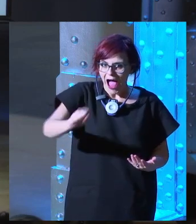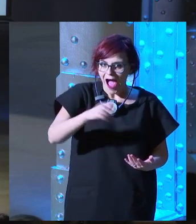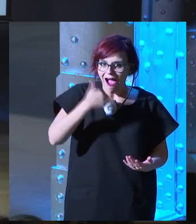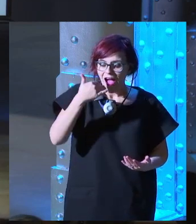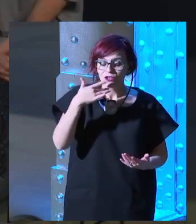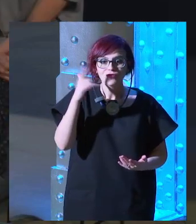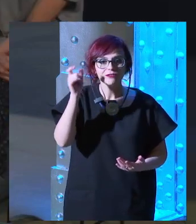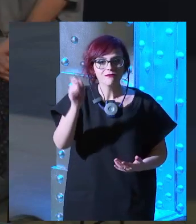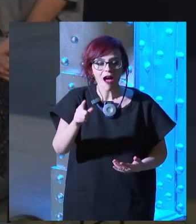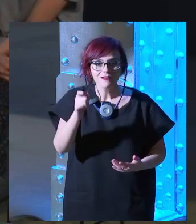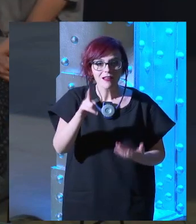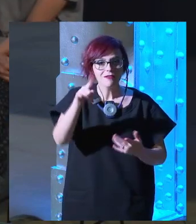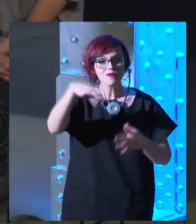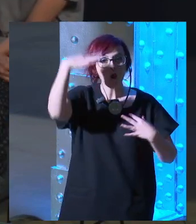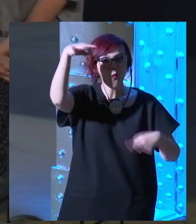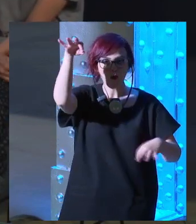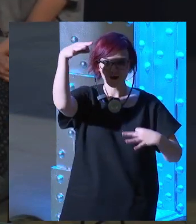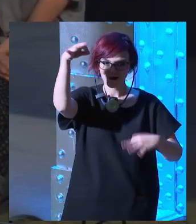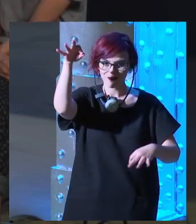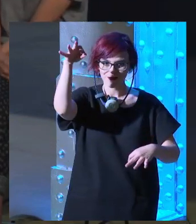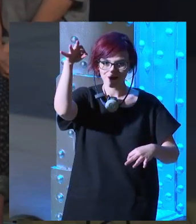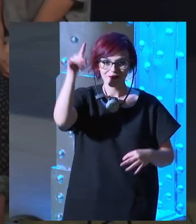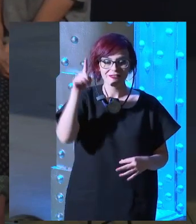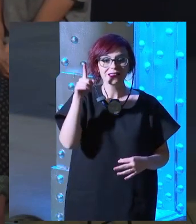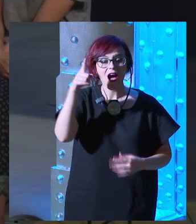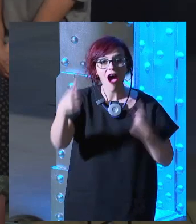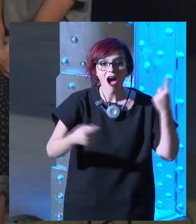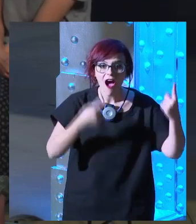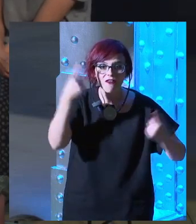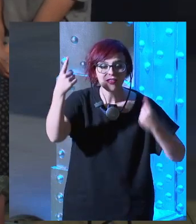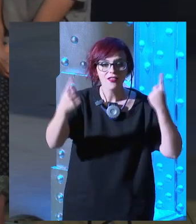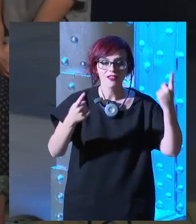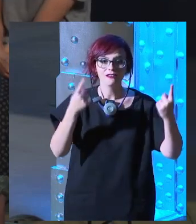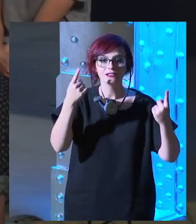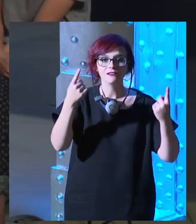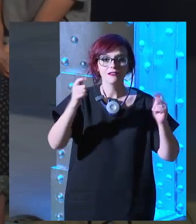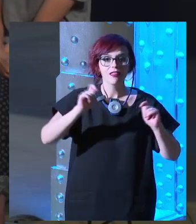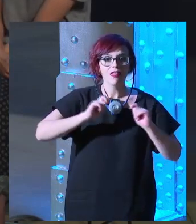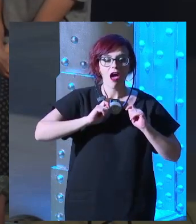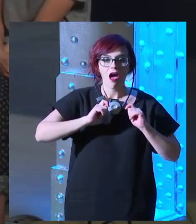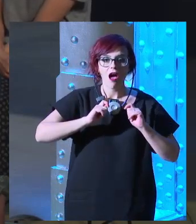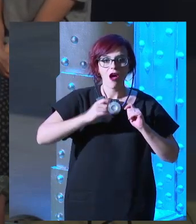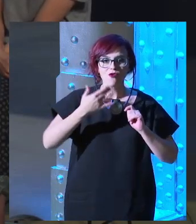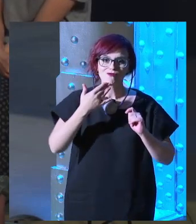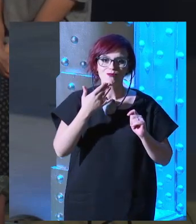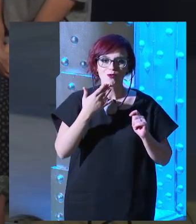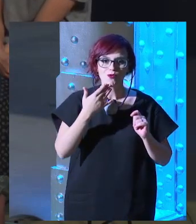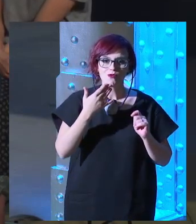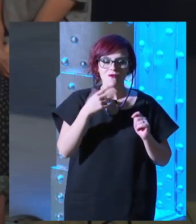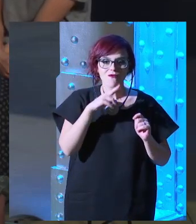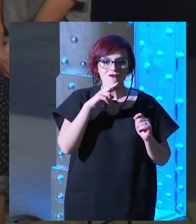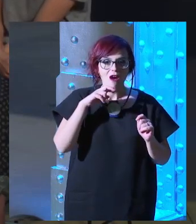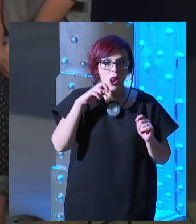unique. And we often overlook or undervalue this astonishing thing. So I